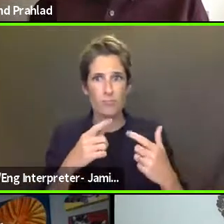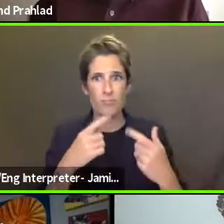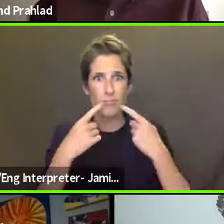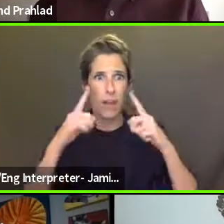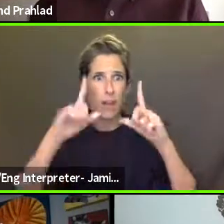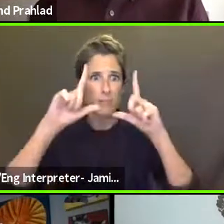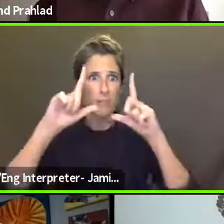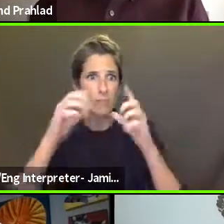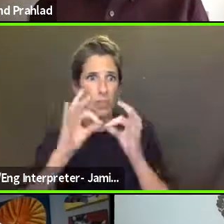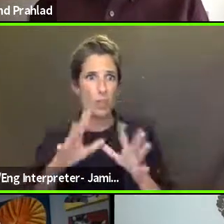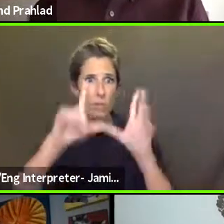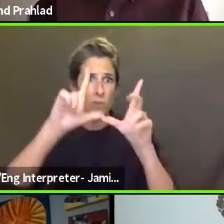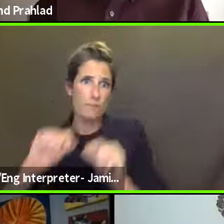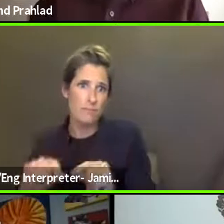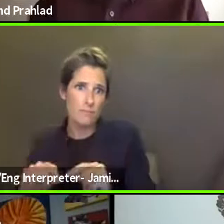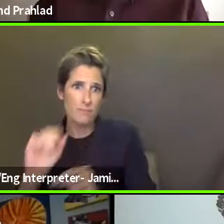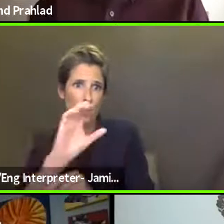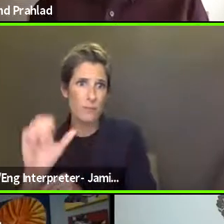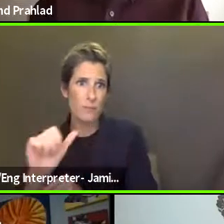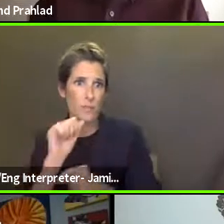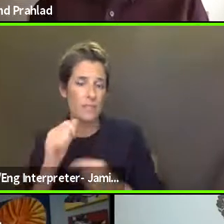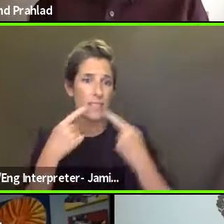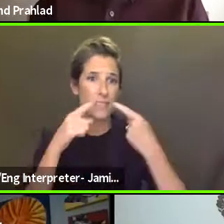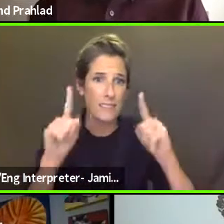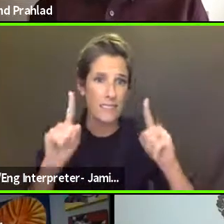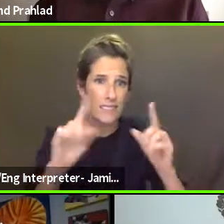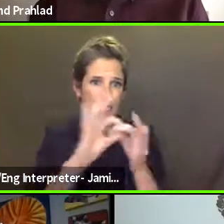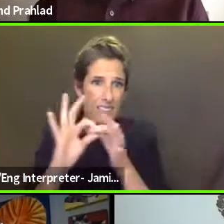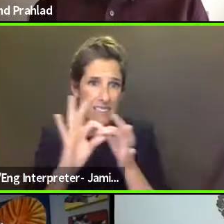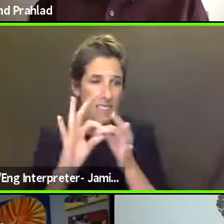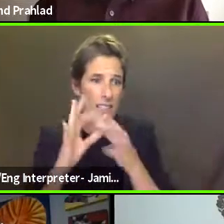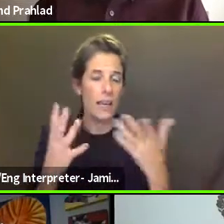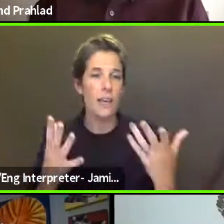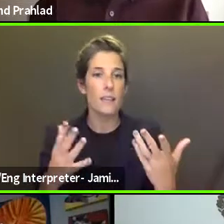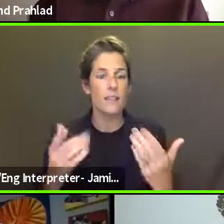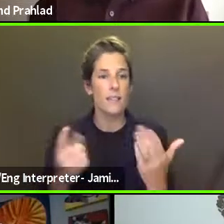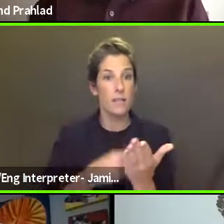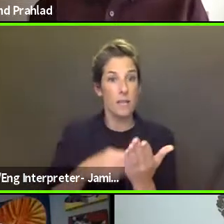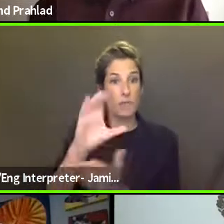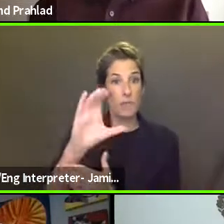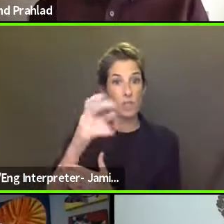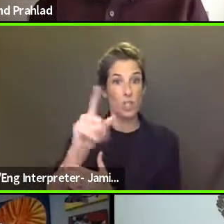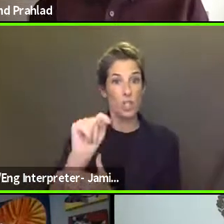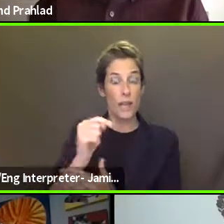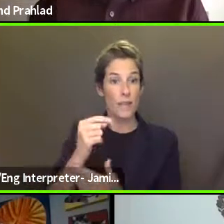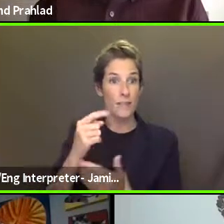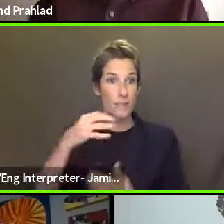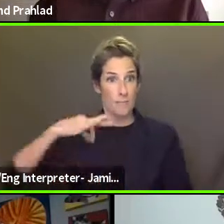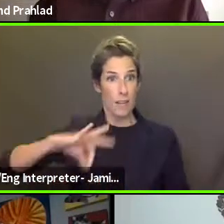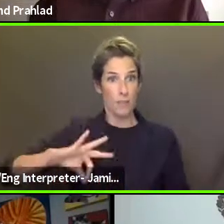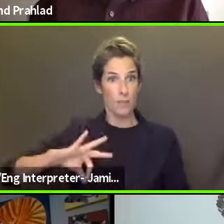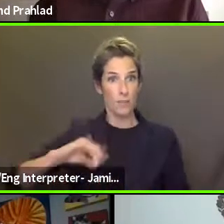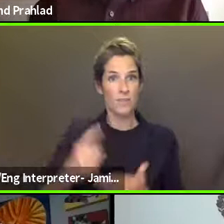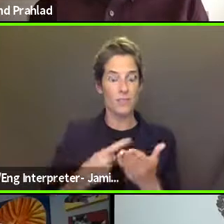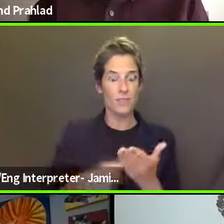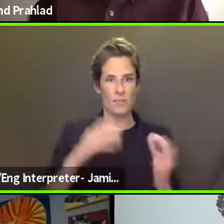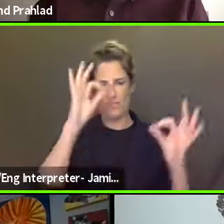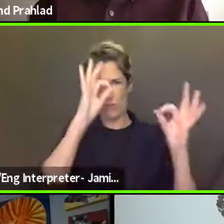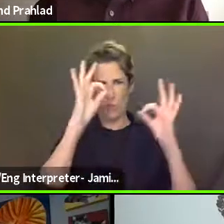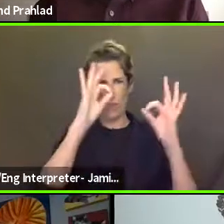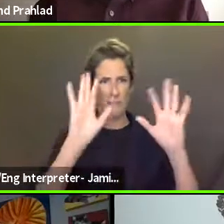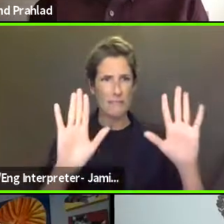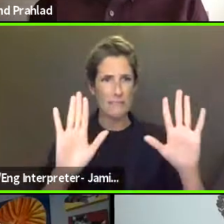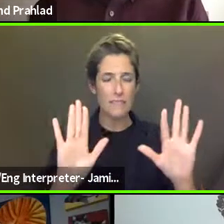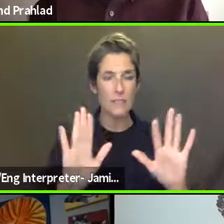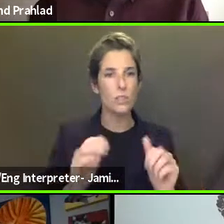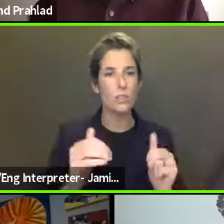not visible and suddenly the captioning is not working. And some, you know, for some people, the chat is really useful. And for some people, it's totally distracting. And there's